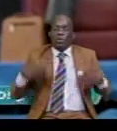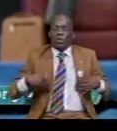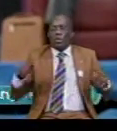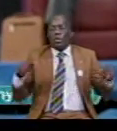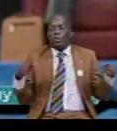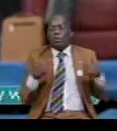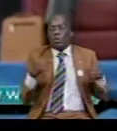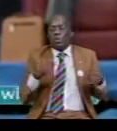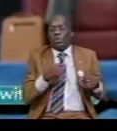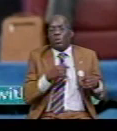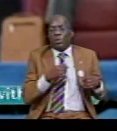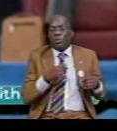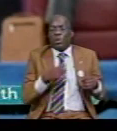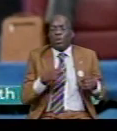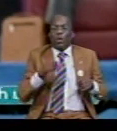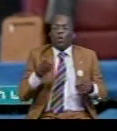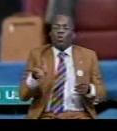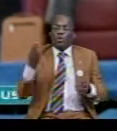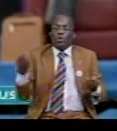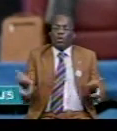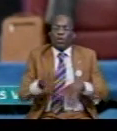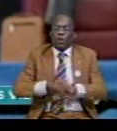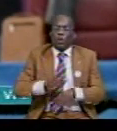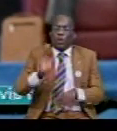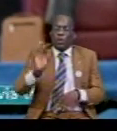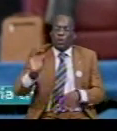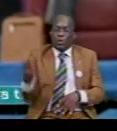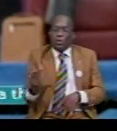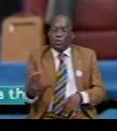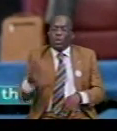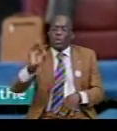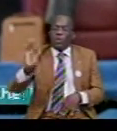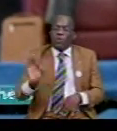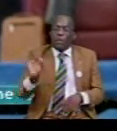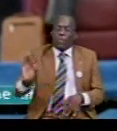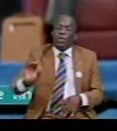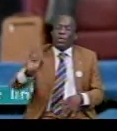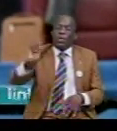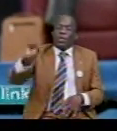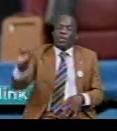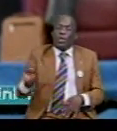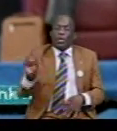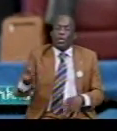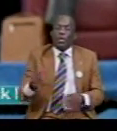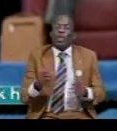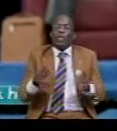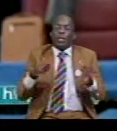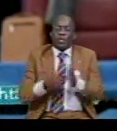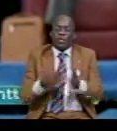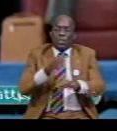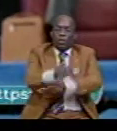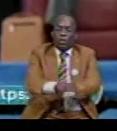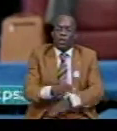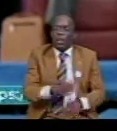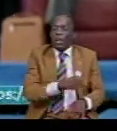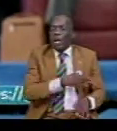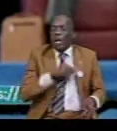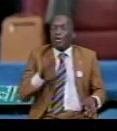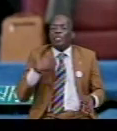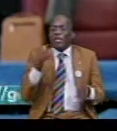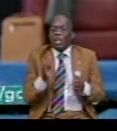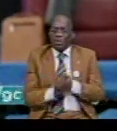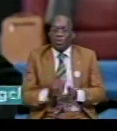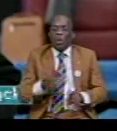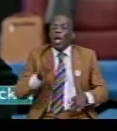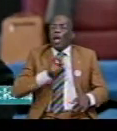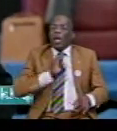Friday, Saturday, nothing happened. But this evening, before GS message, I said to myself that you cannot be under Papa's anointing and go